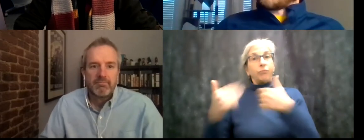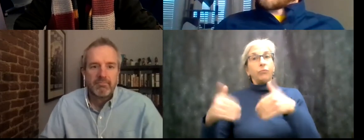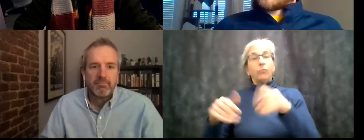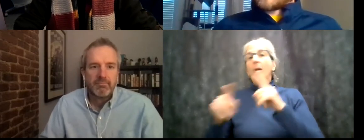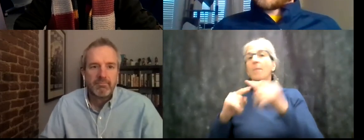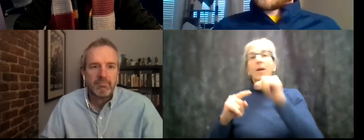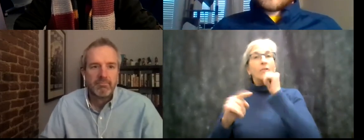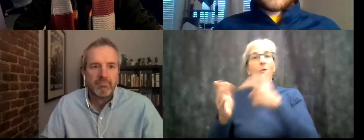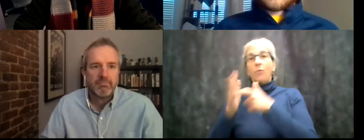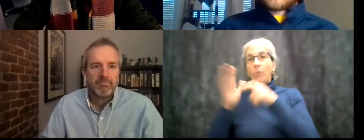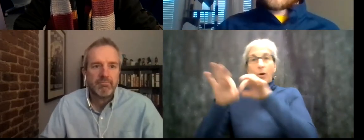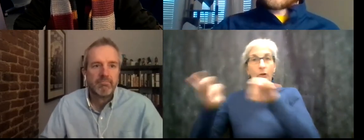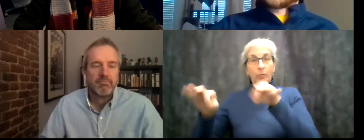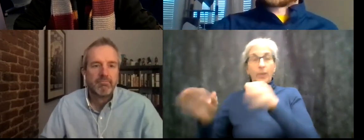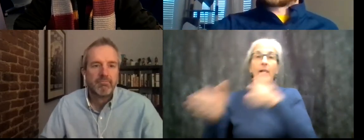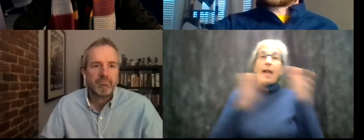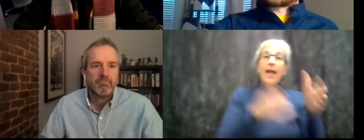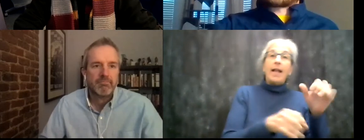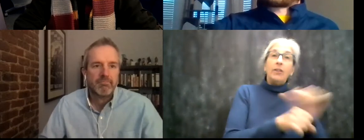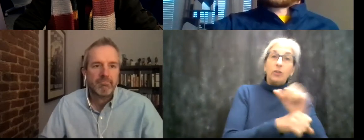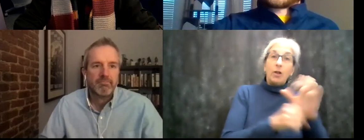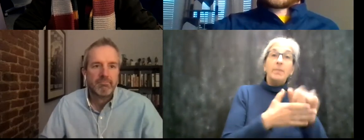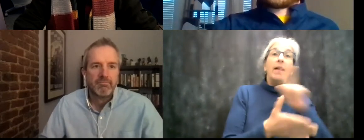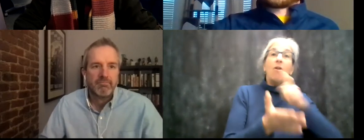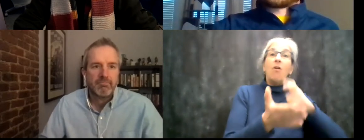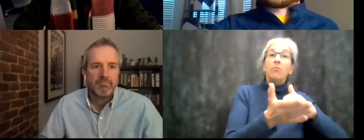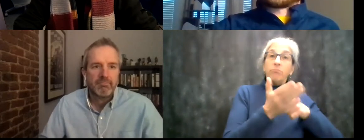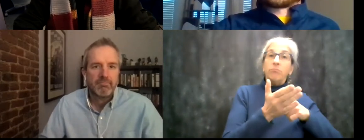that do require a college degree. Okay. I think